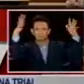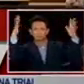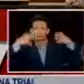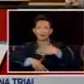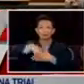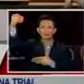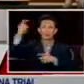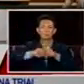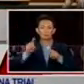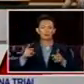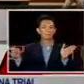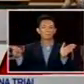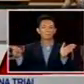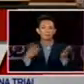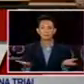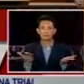court.